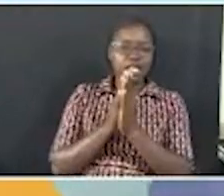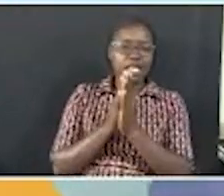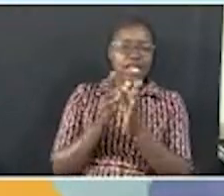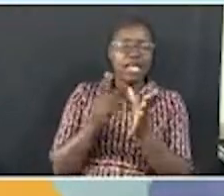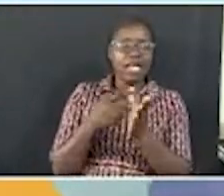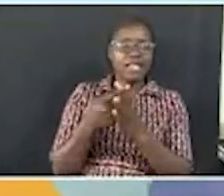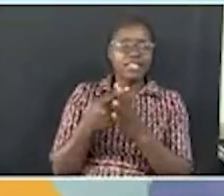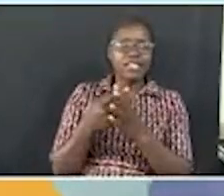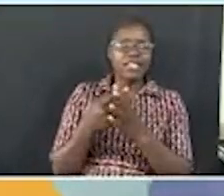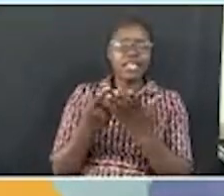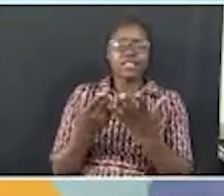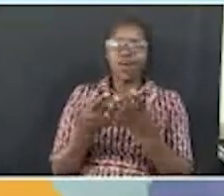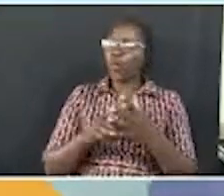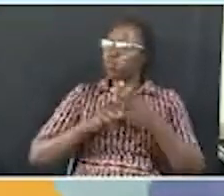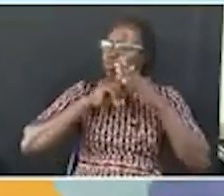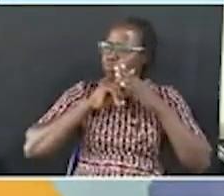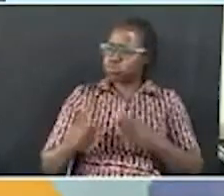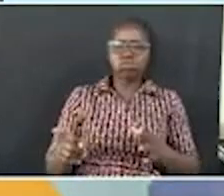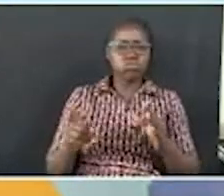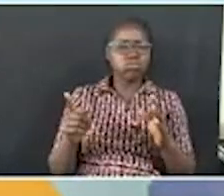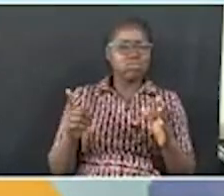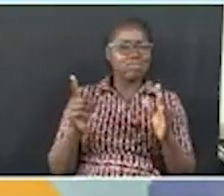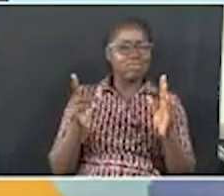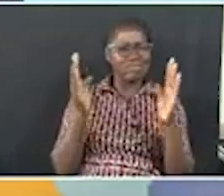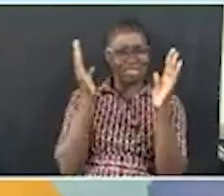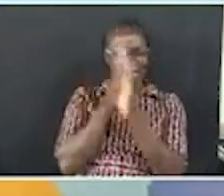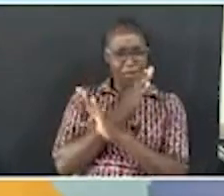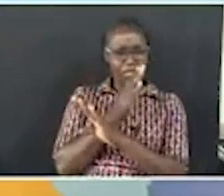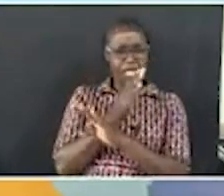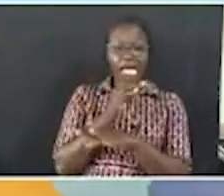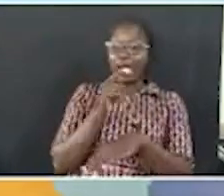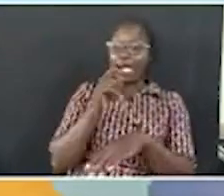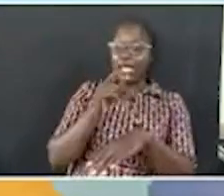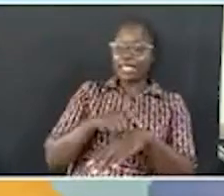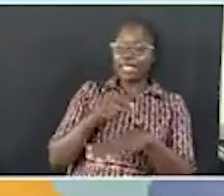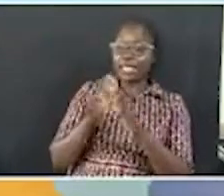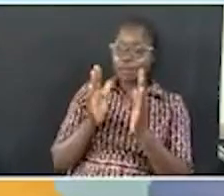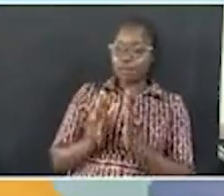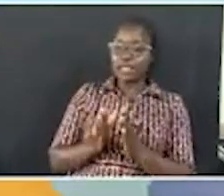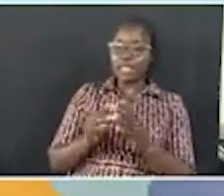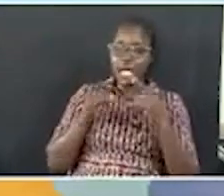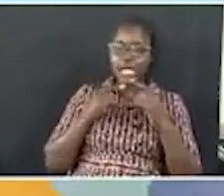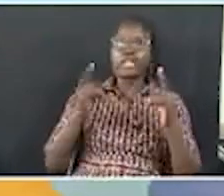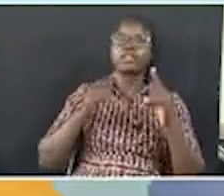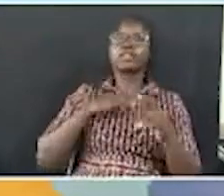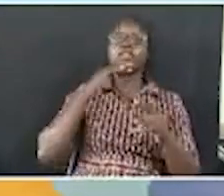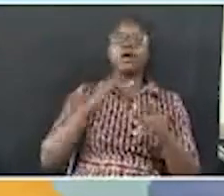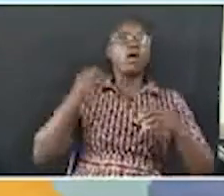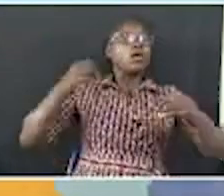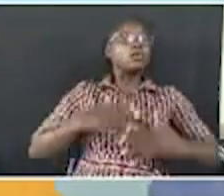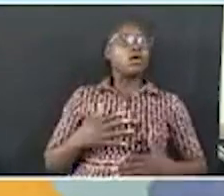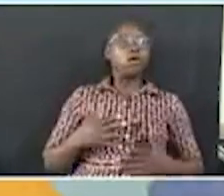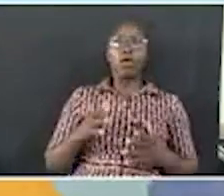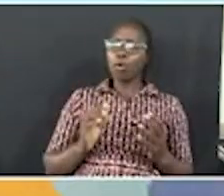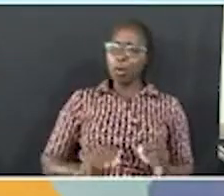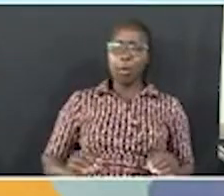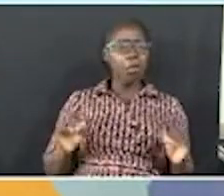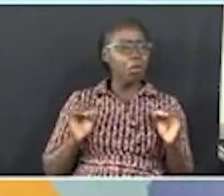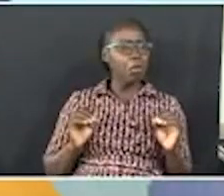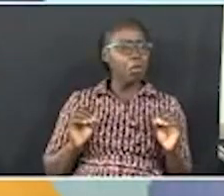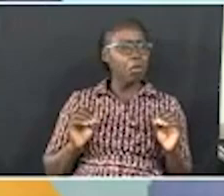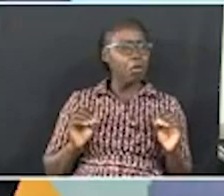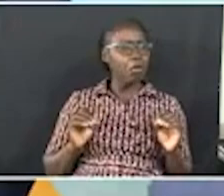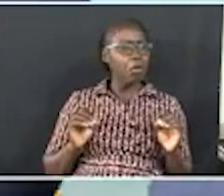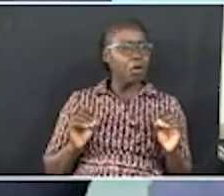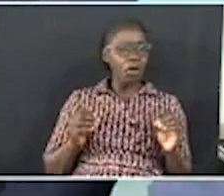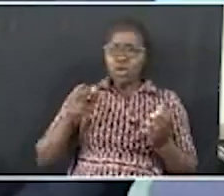then take off and disappear until death of the person we prayed for is announced. Then we are shocked. Oh, you